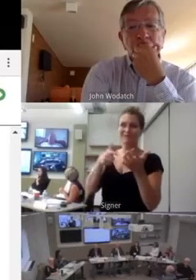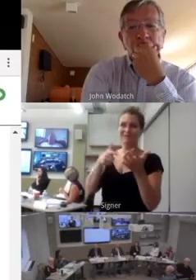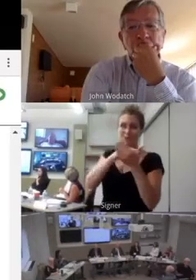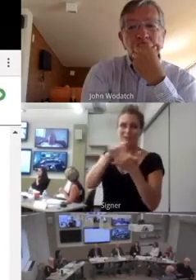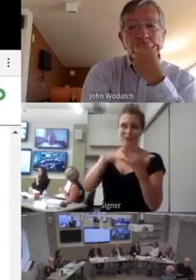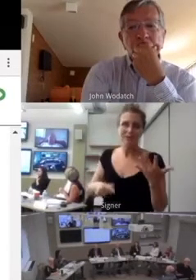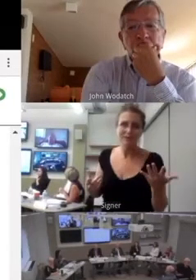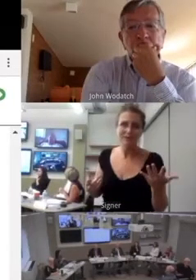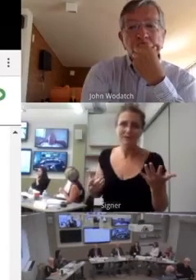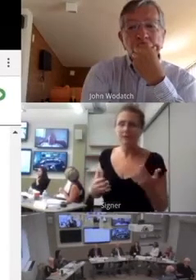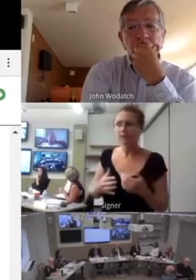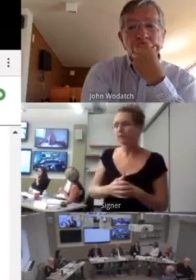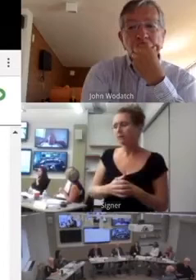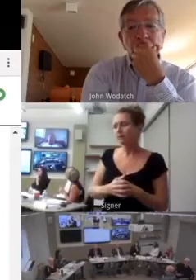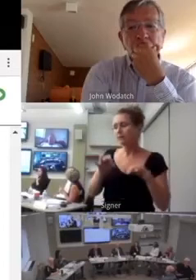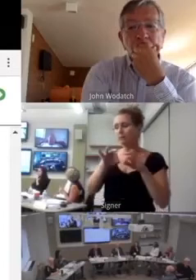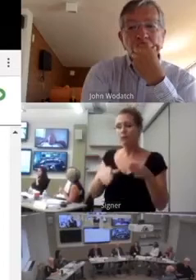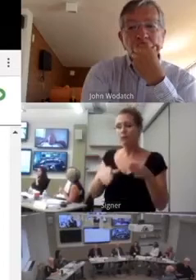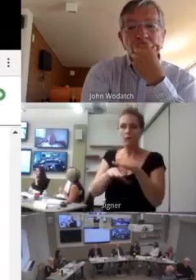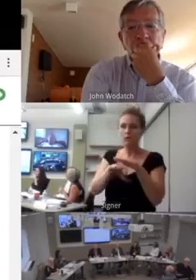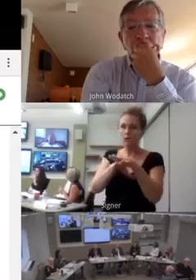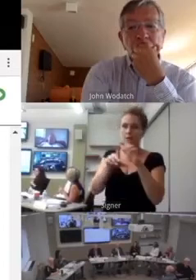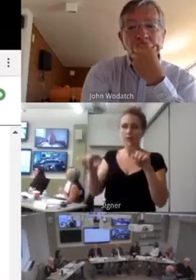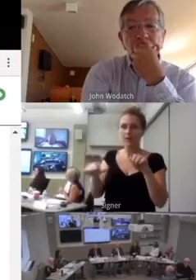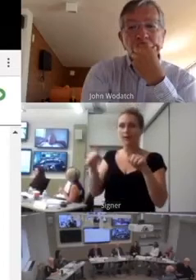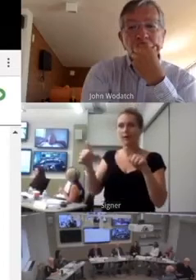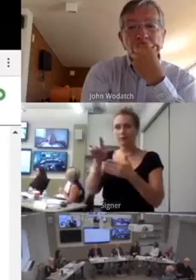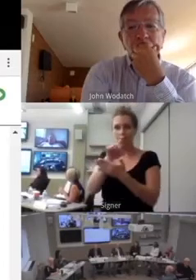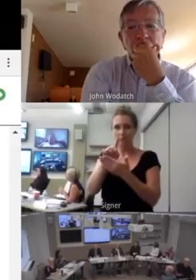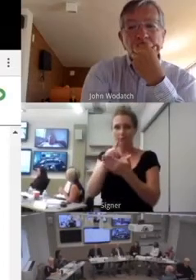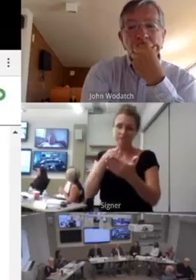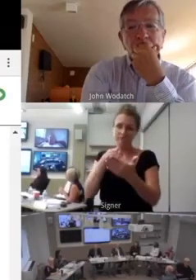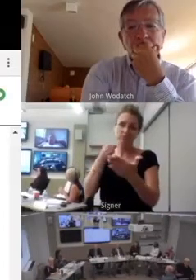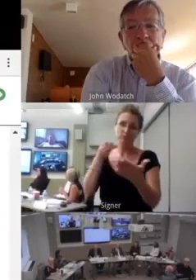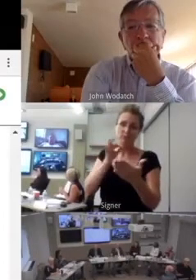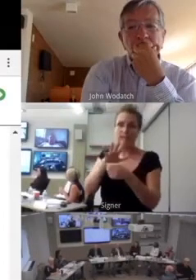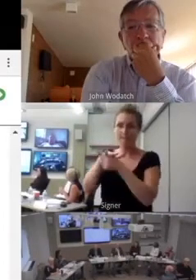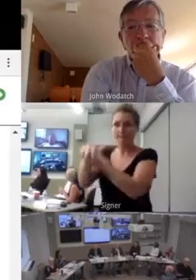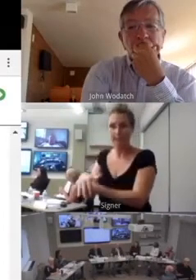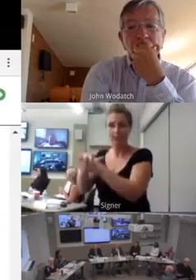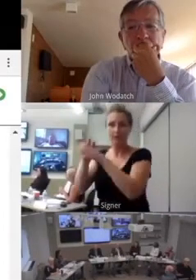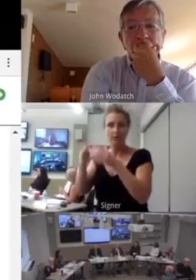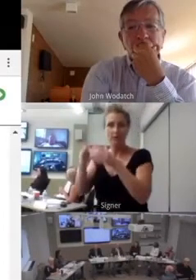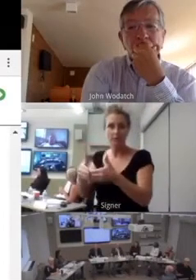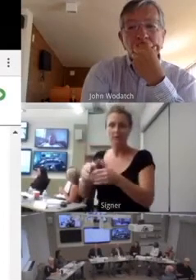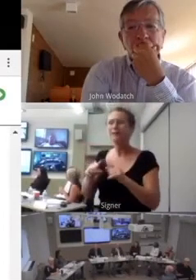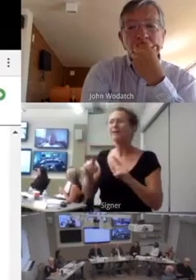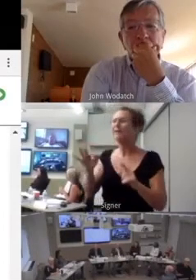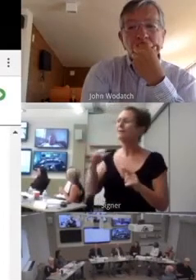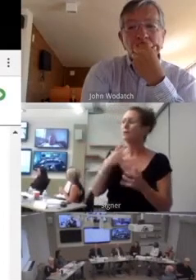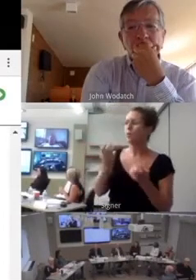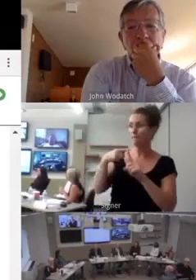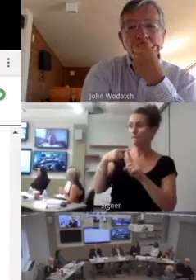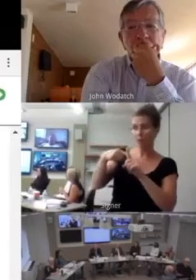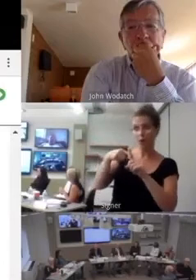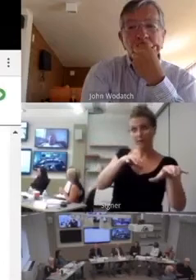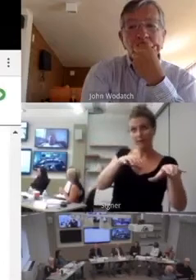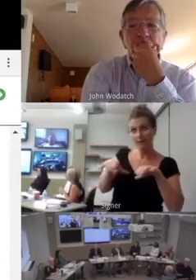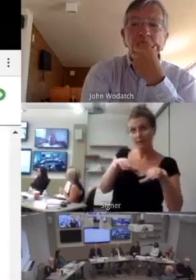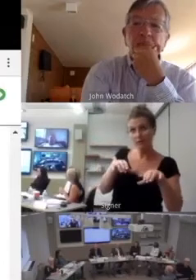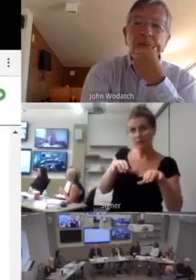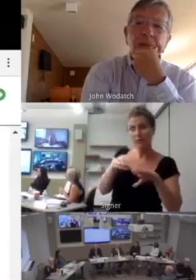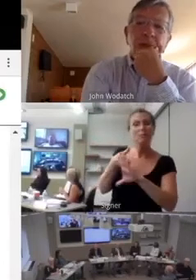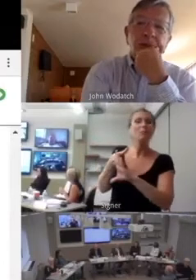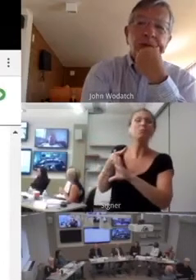overlap with other kinds of anti-discrimination marginalized groups. But if you're looking for a positive action, a forward-looking way